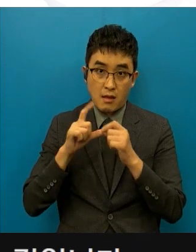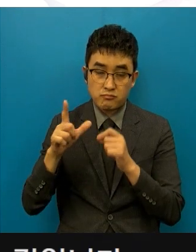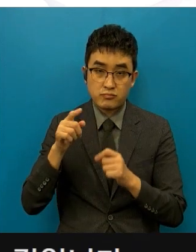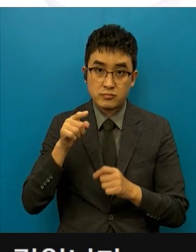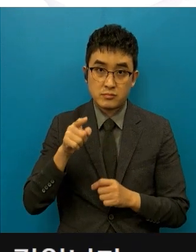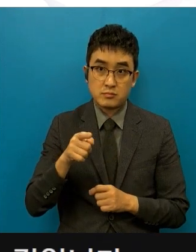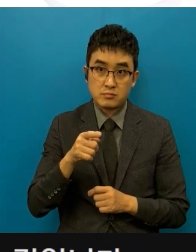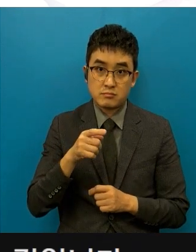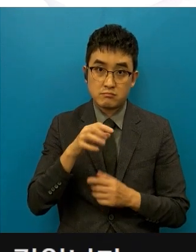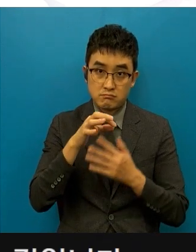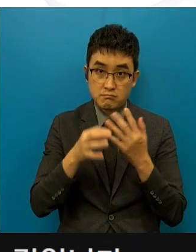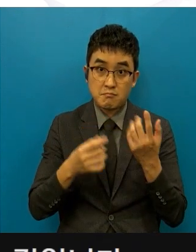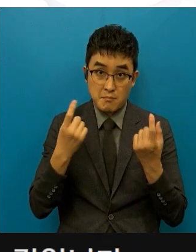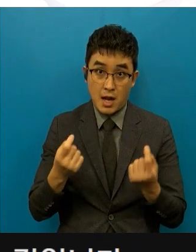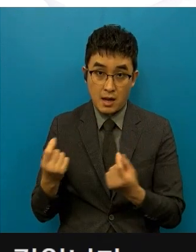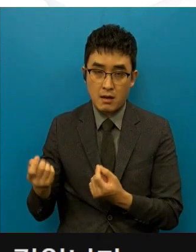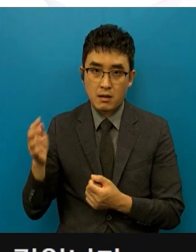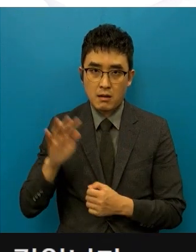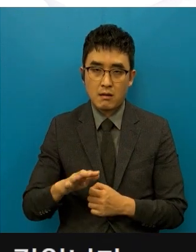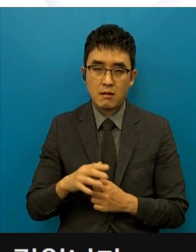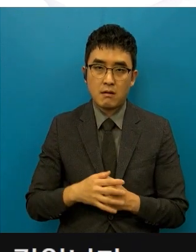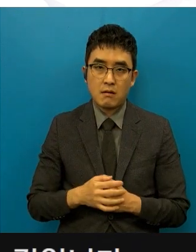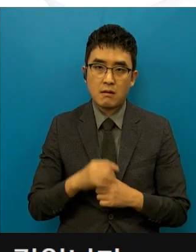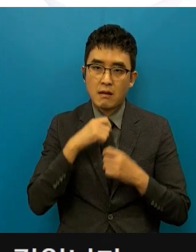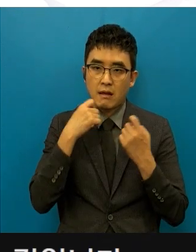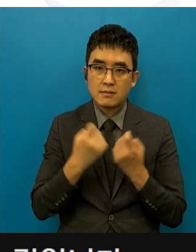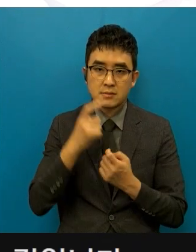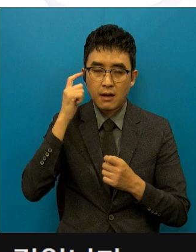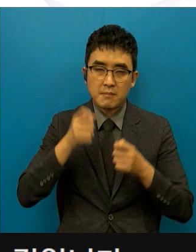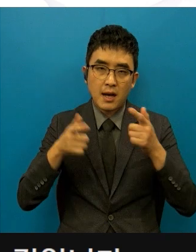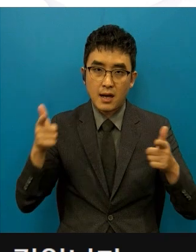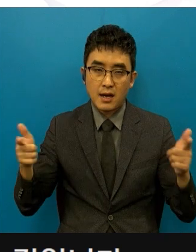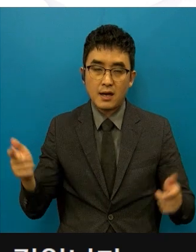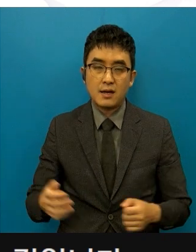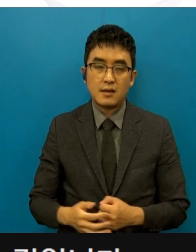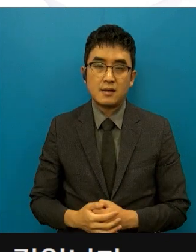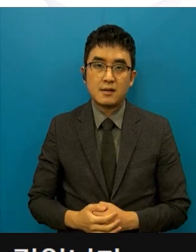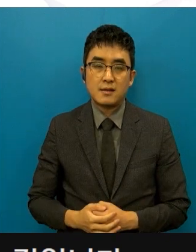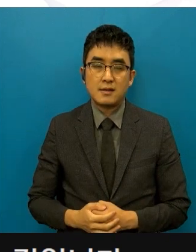that decides how it will be.